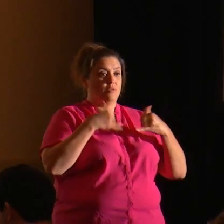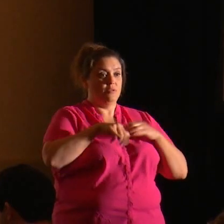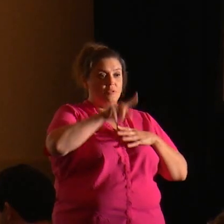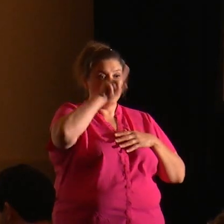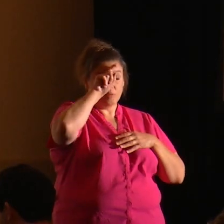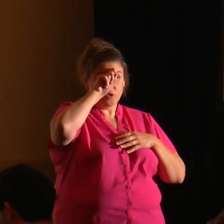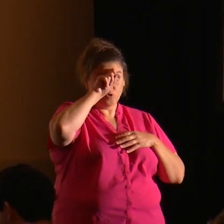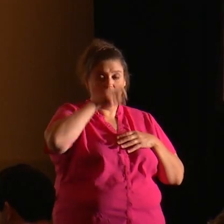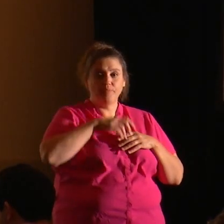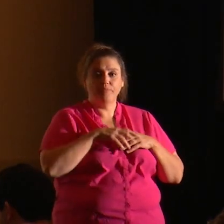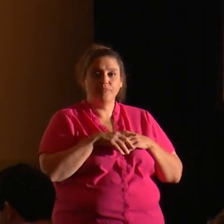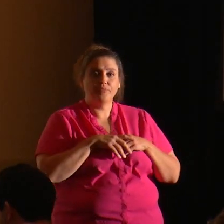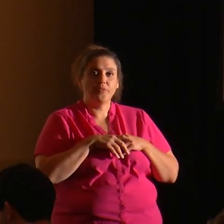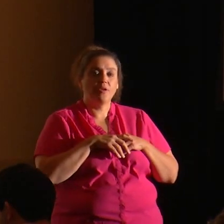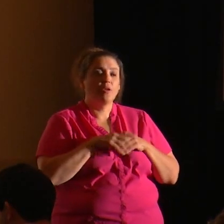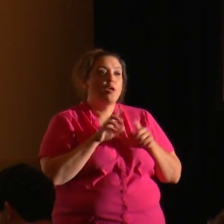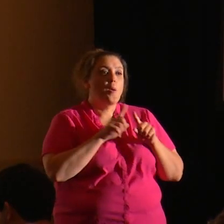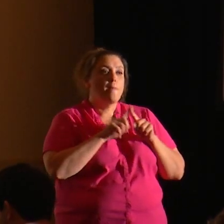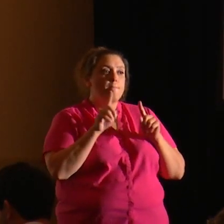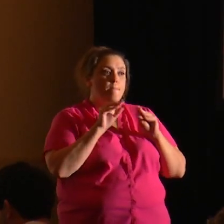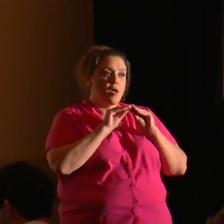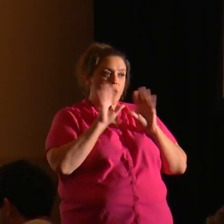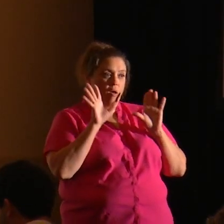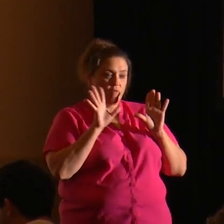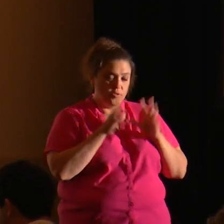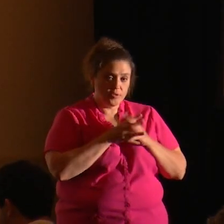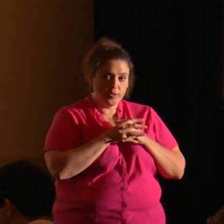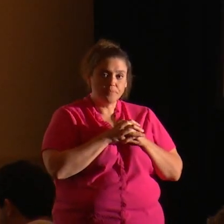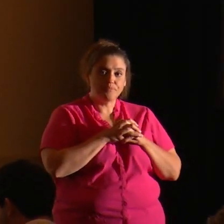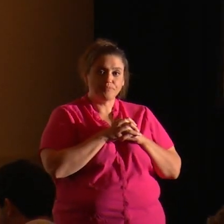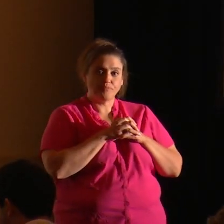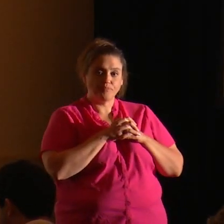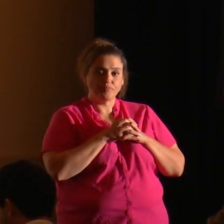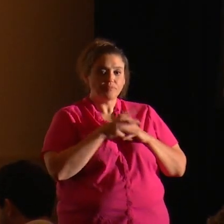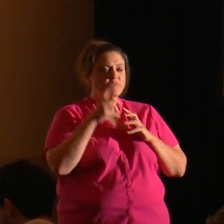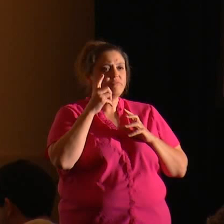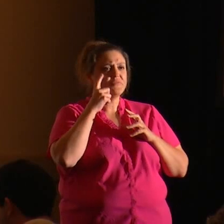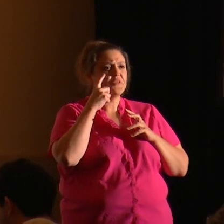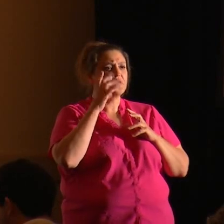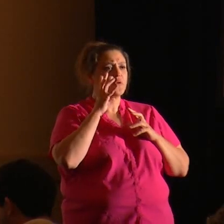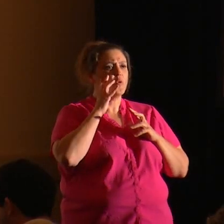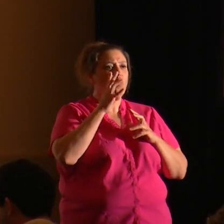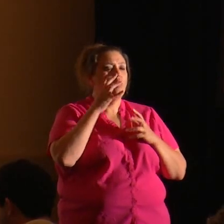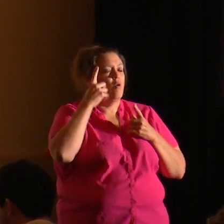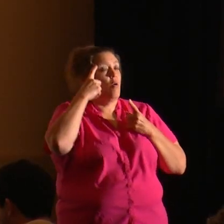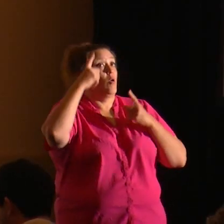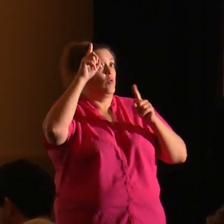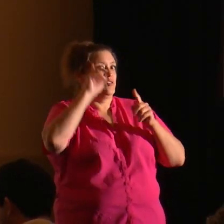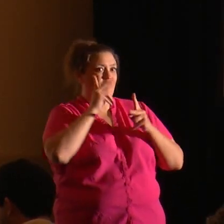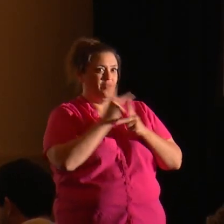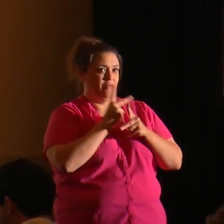mystery. But obviously one that we think will ultimately succumb to scientific investigation.